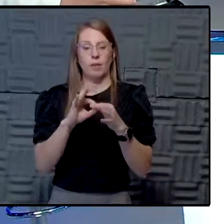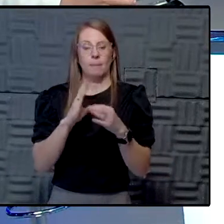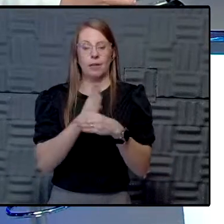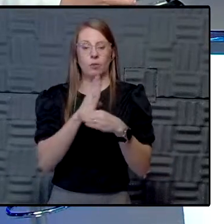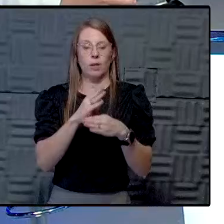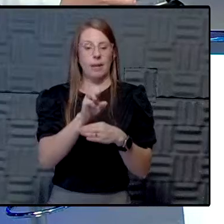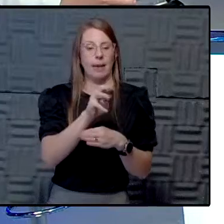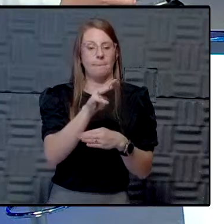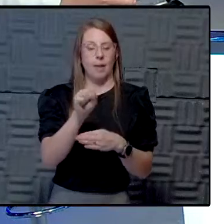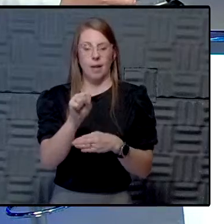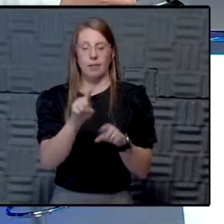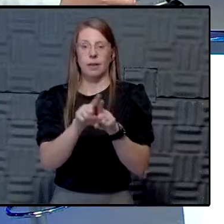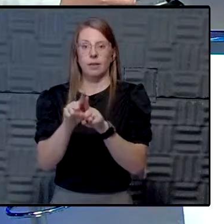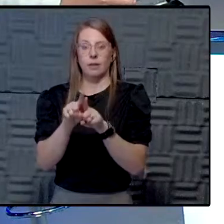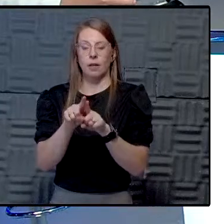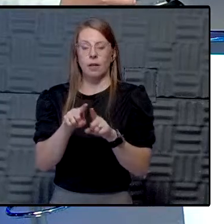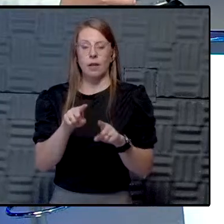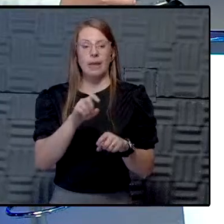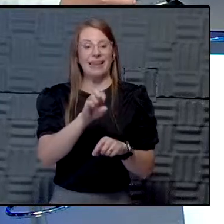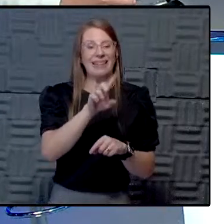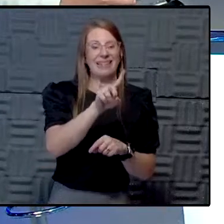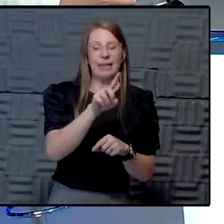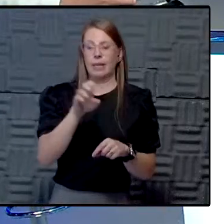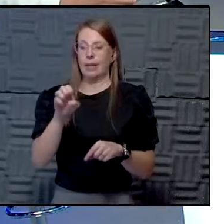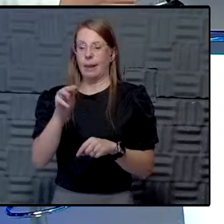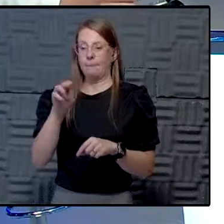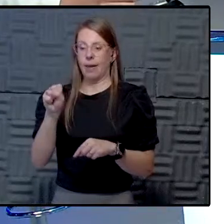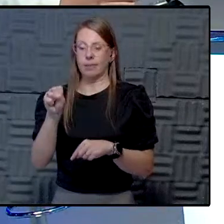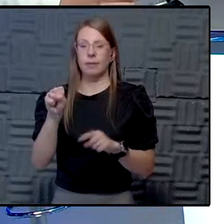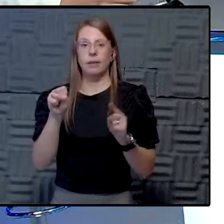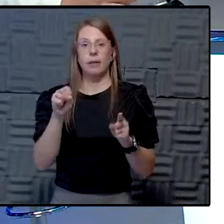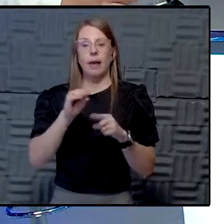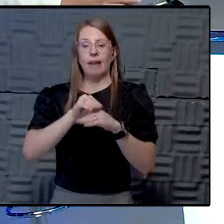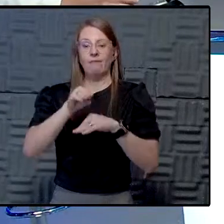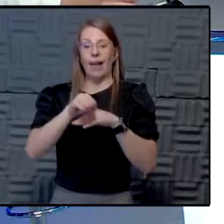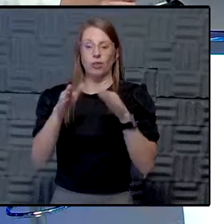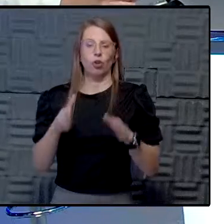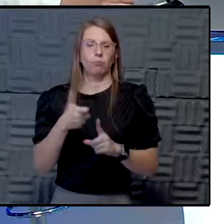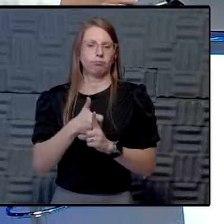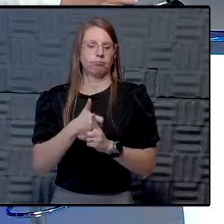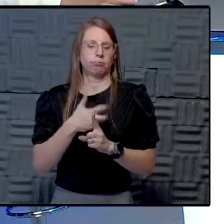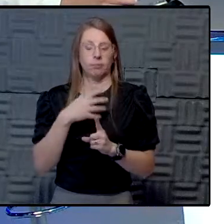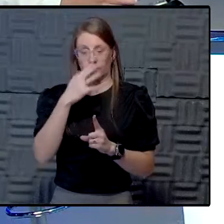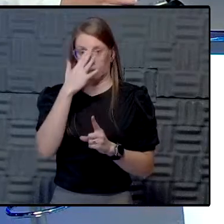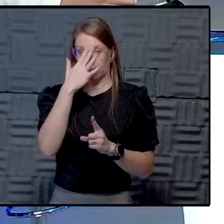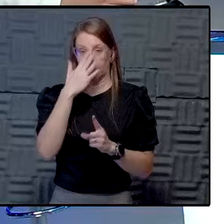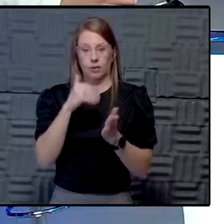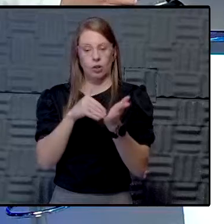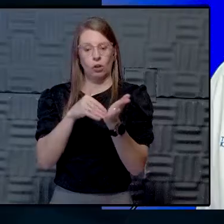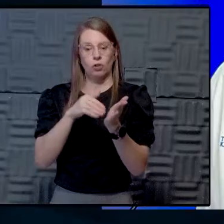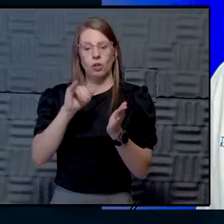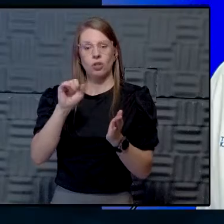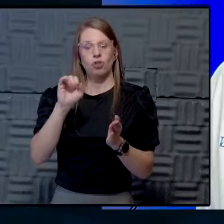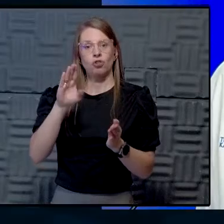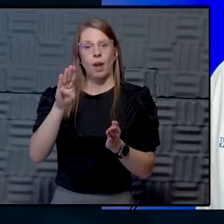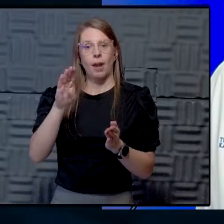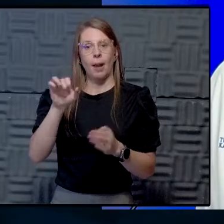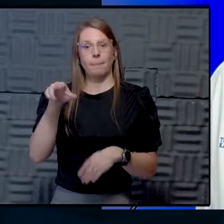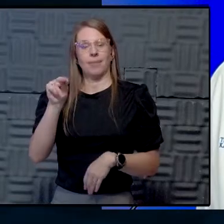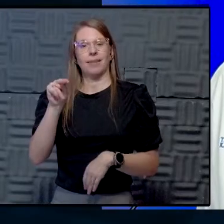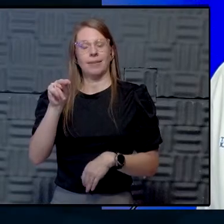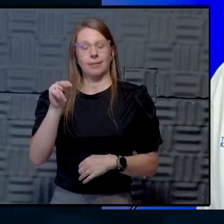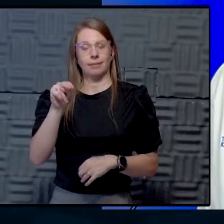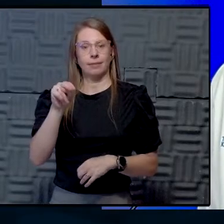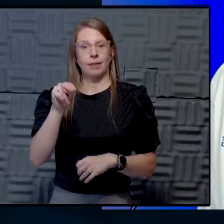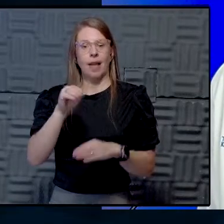the emergency department and EMS a little bit more. He's wondering, as an advisor, what is it that Dr. Jacobsen is